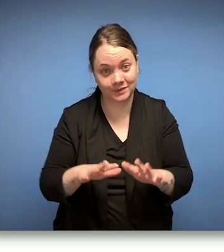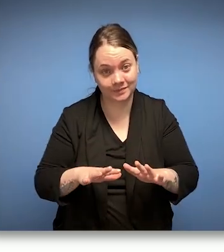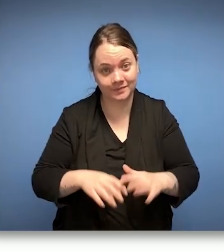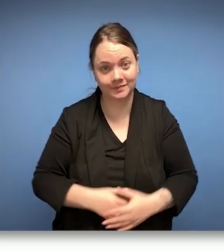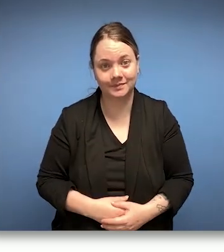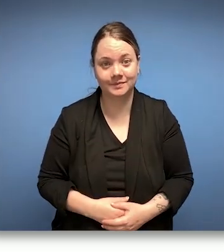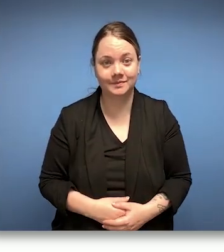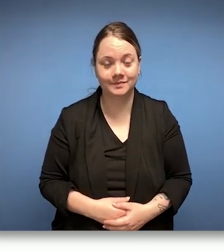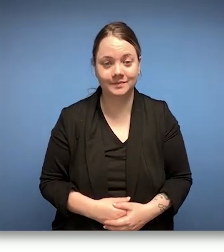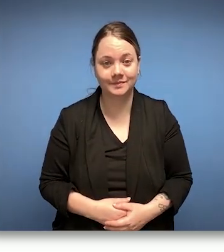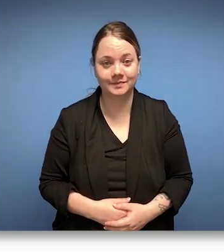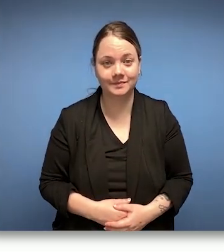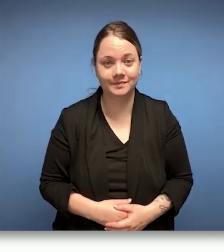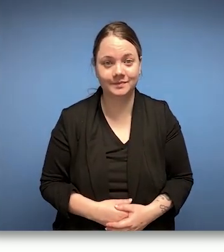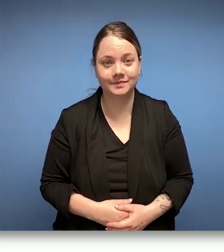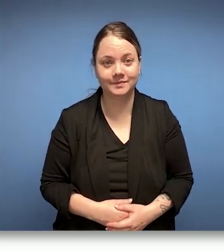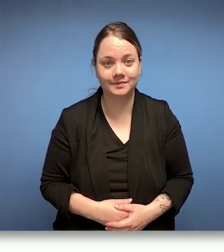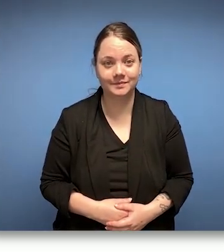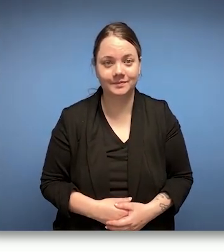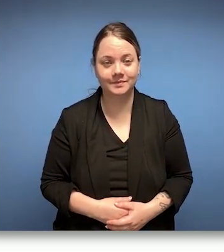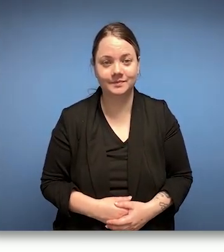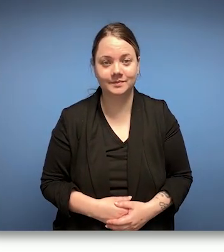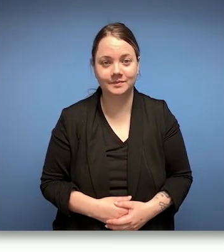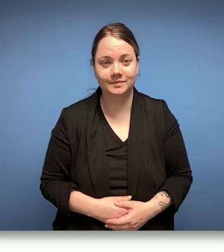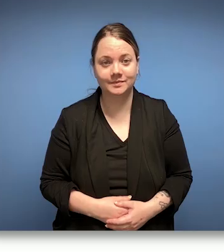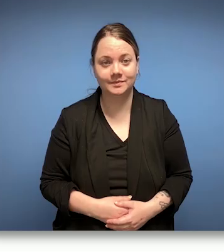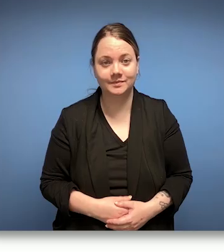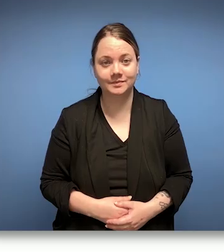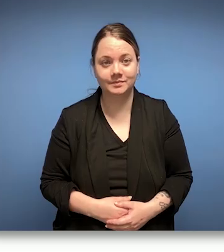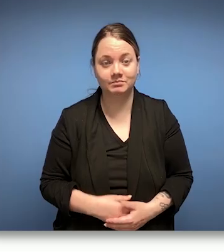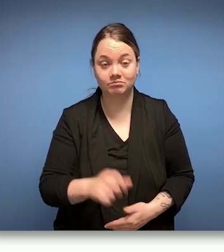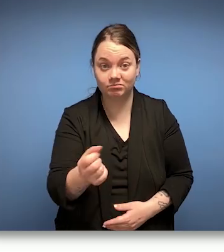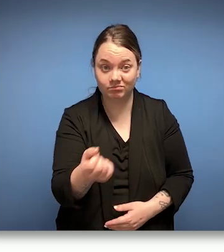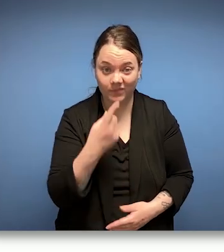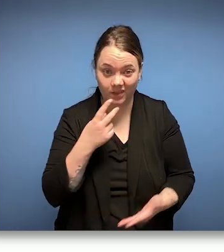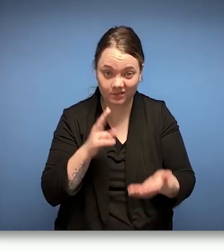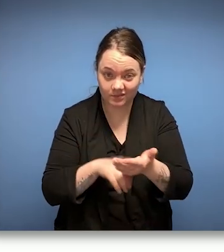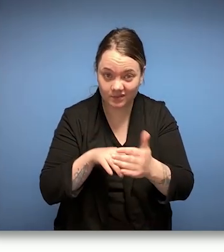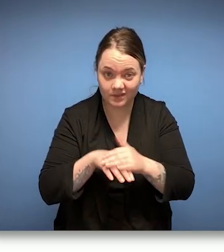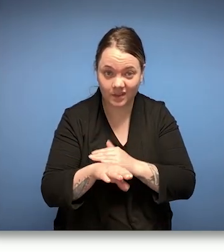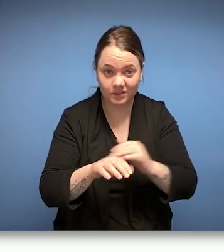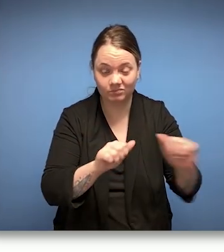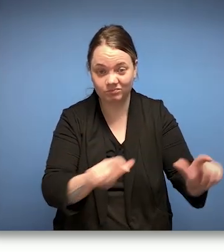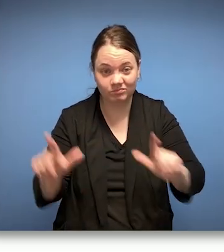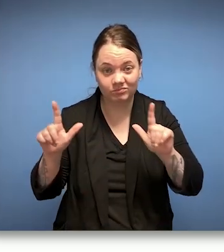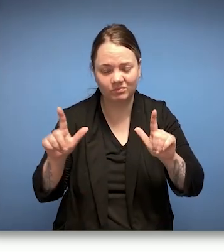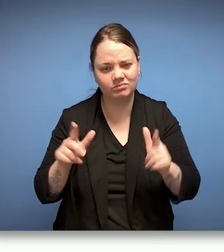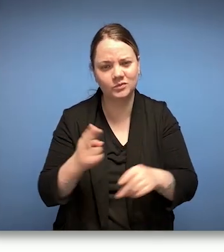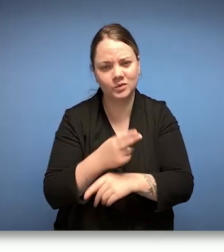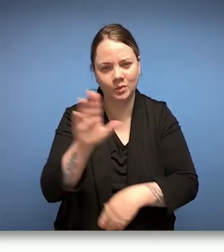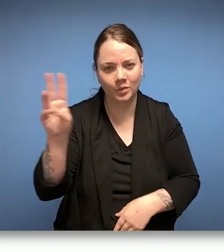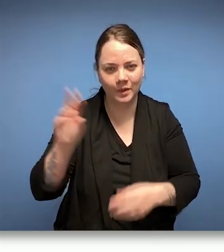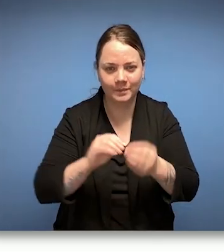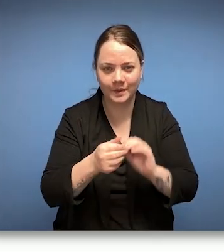www.nscc.ca or log in through your Brightspace portal. If you are asked to sign in, use your college-issued